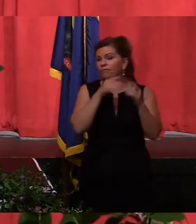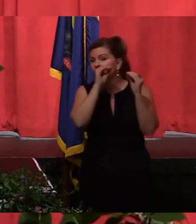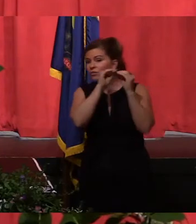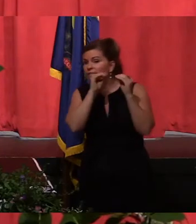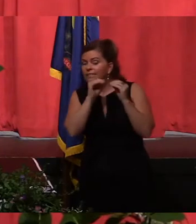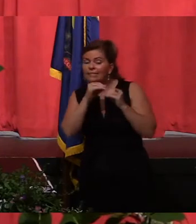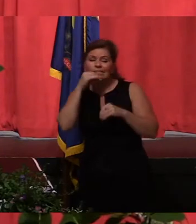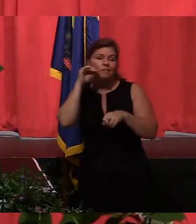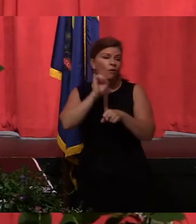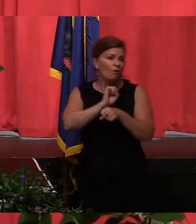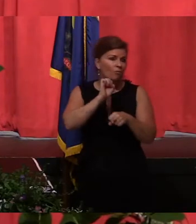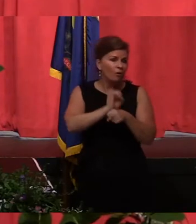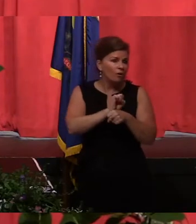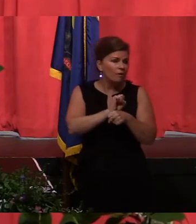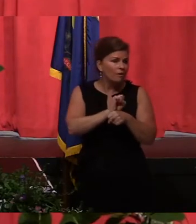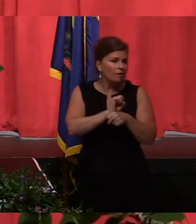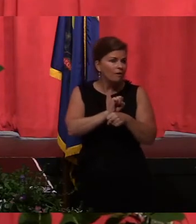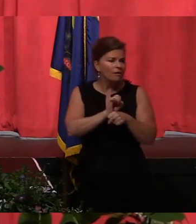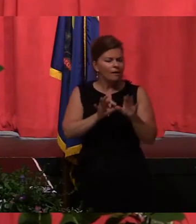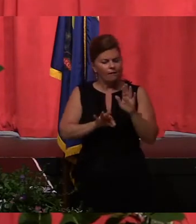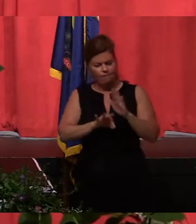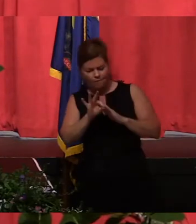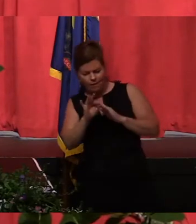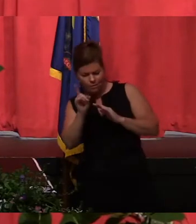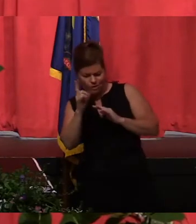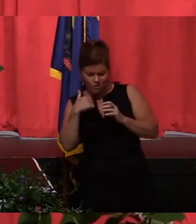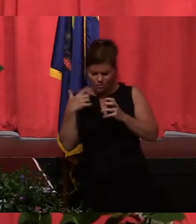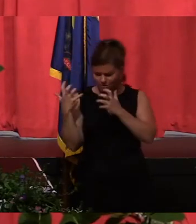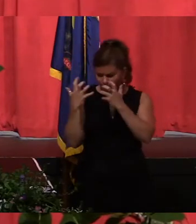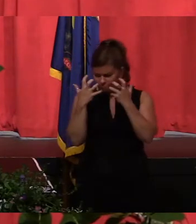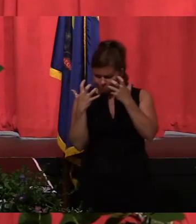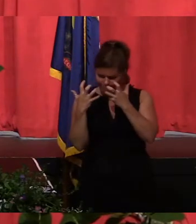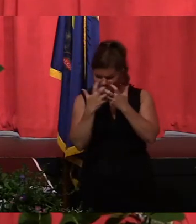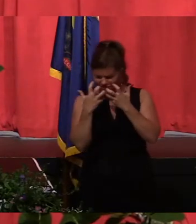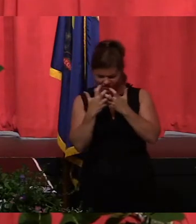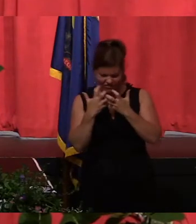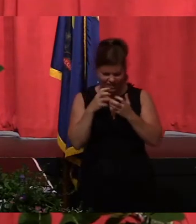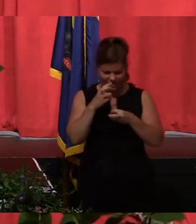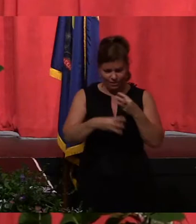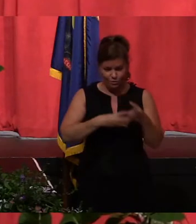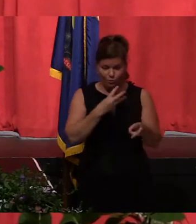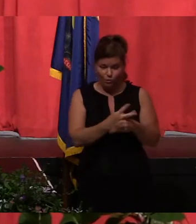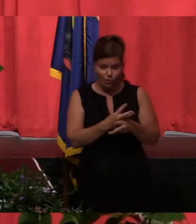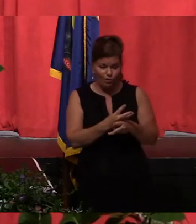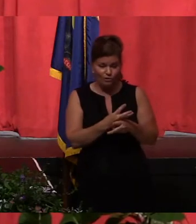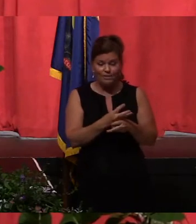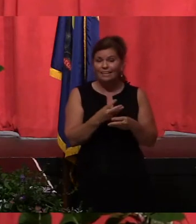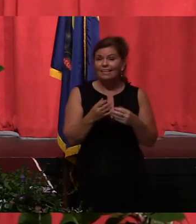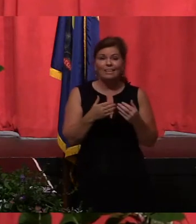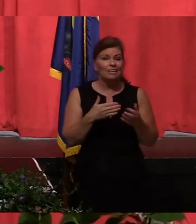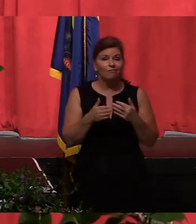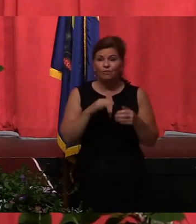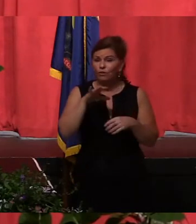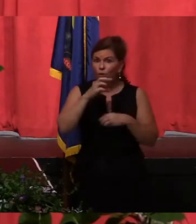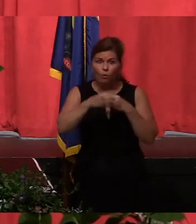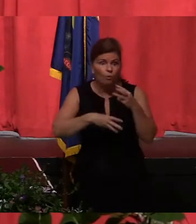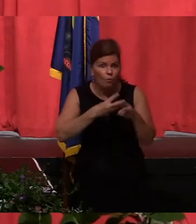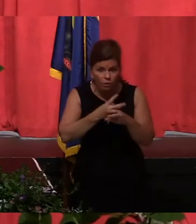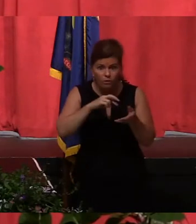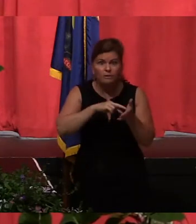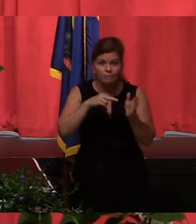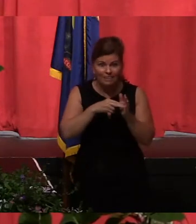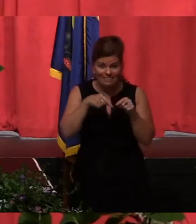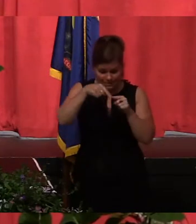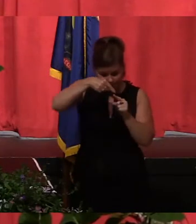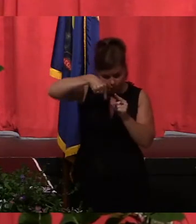homework, finding where you belong in the world, even if the world is no more than a 10-mile radius from your